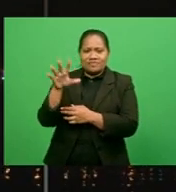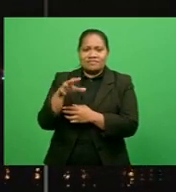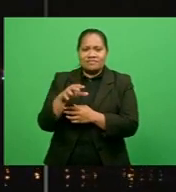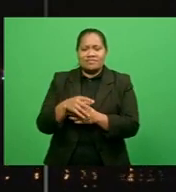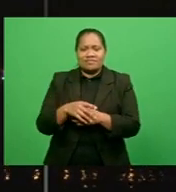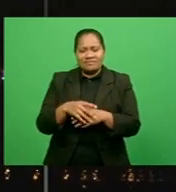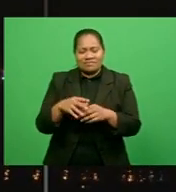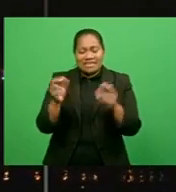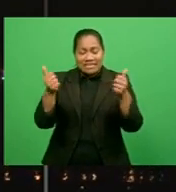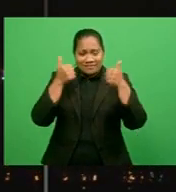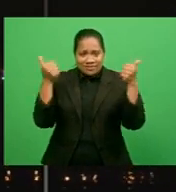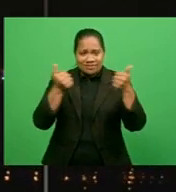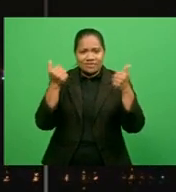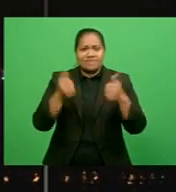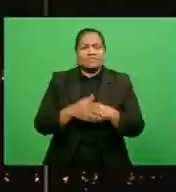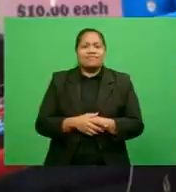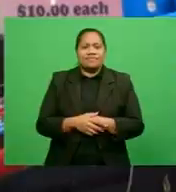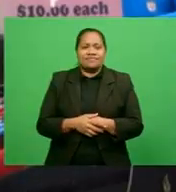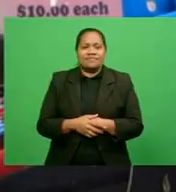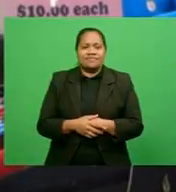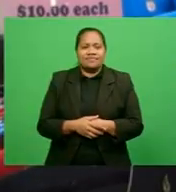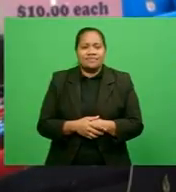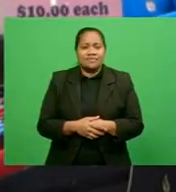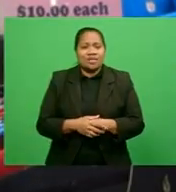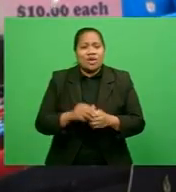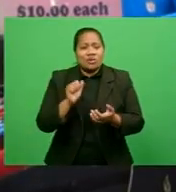shop employees are also dressing up.